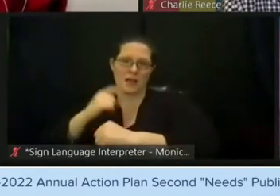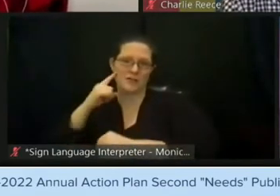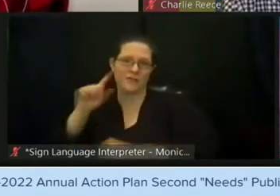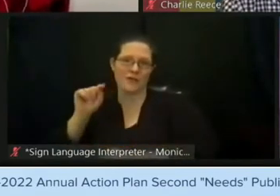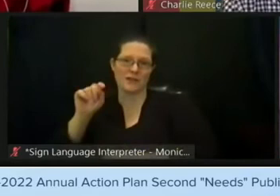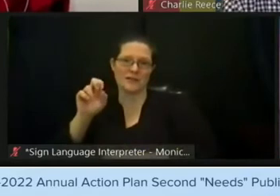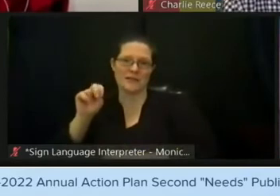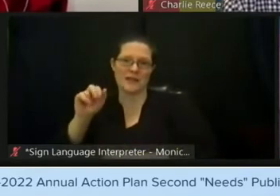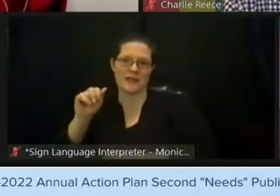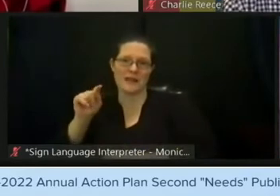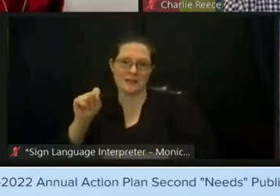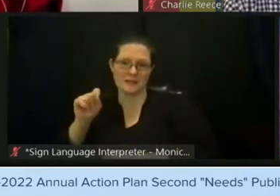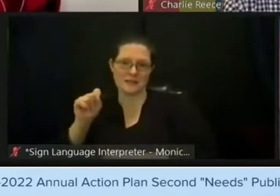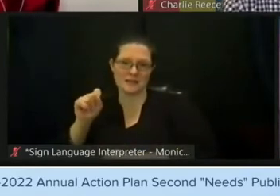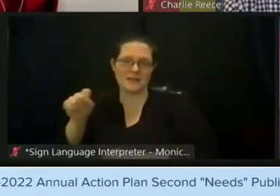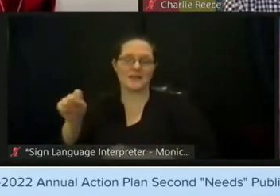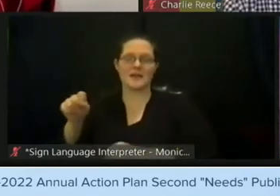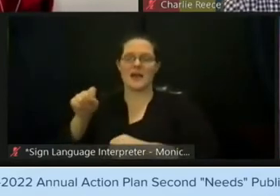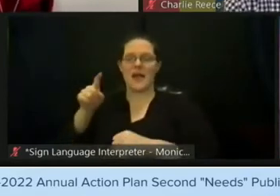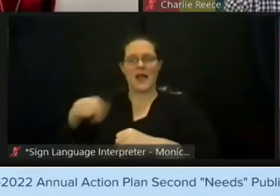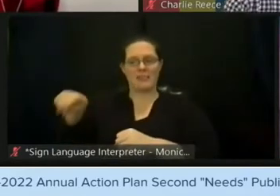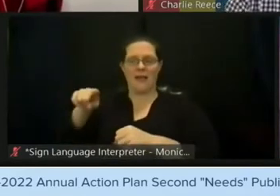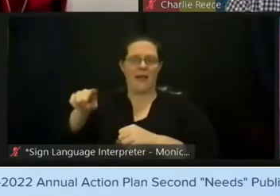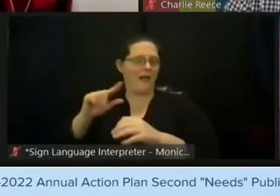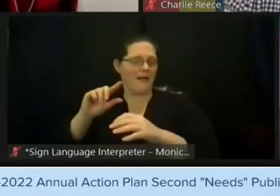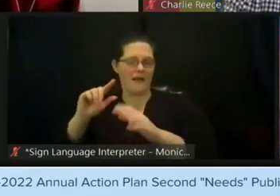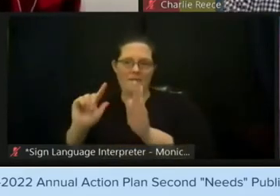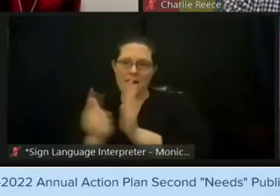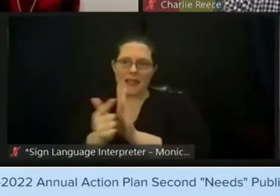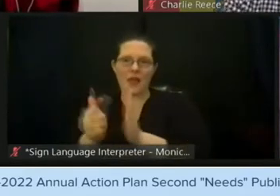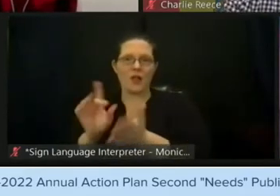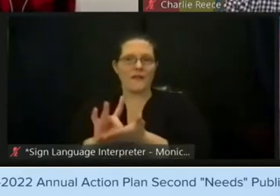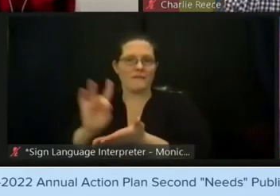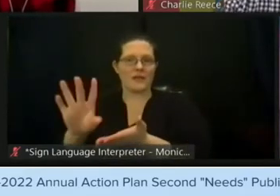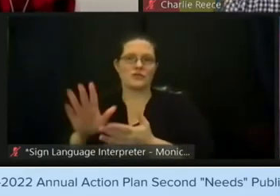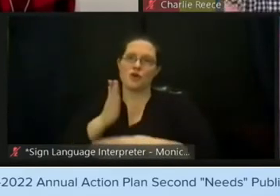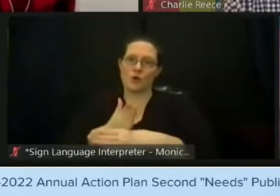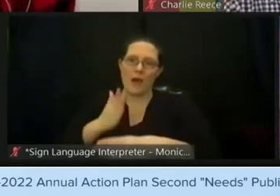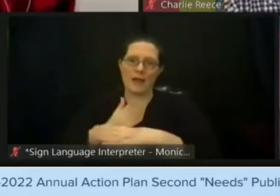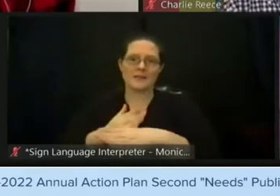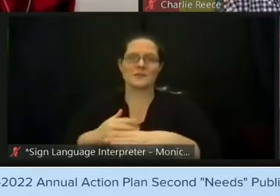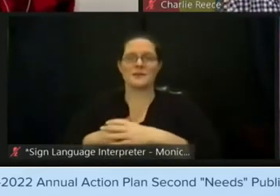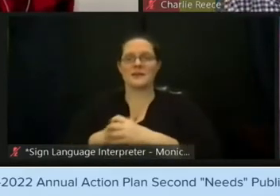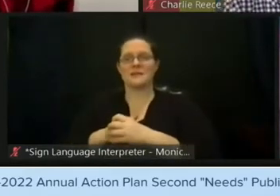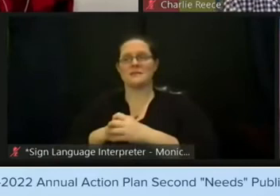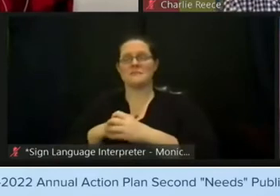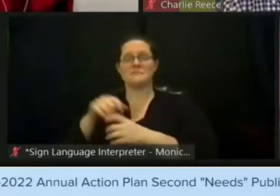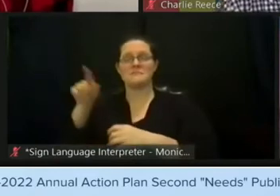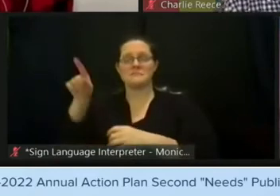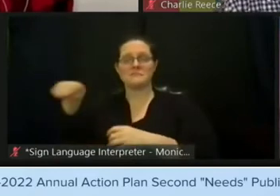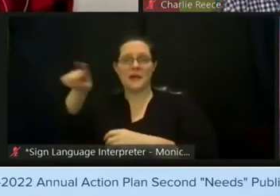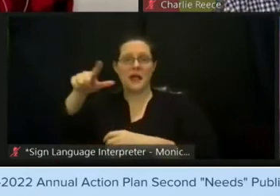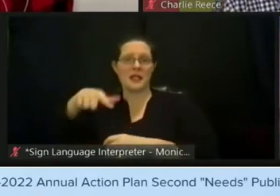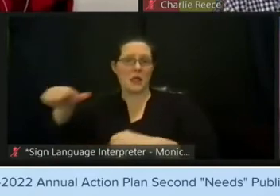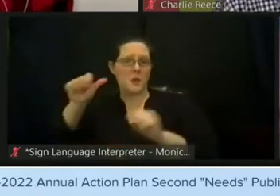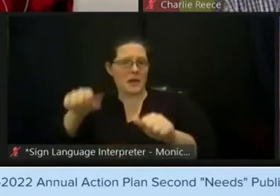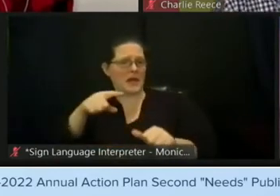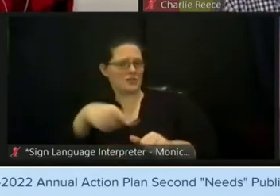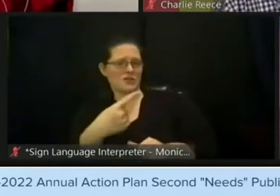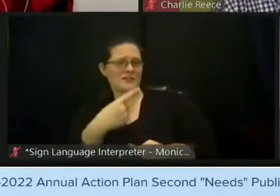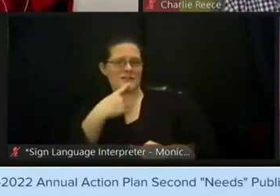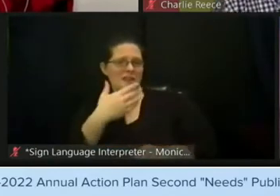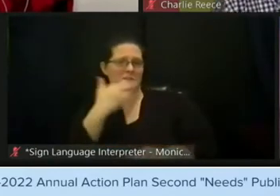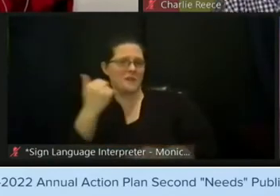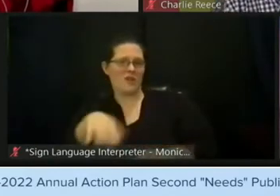in other ways, illegal evictions, harassment. It really doesn't take much to twist the arm of a tenant and convince them that they're better off just leaving